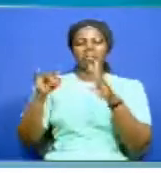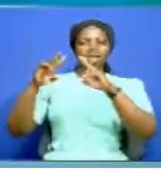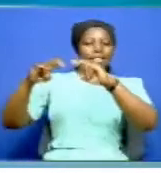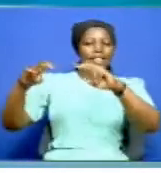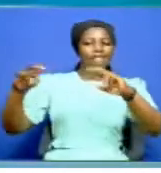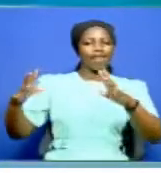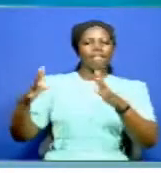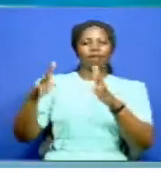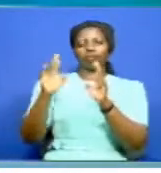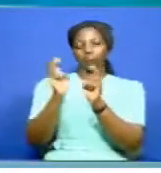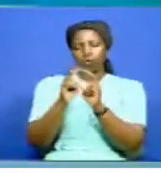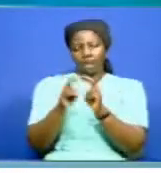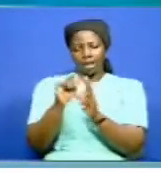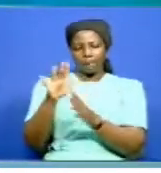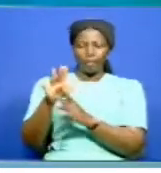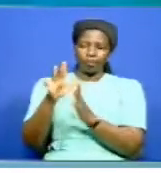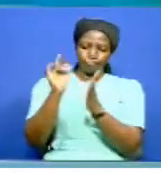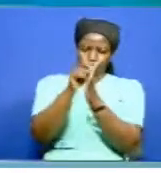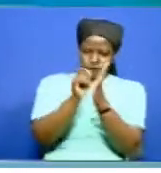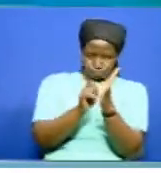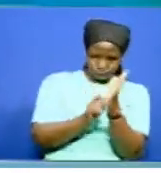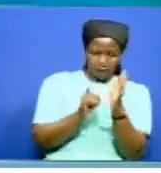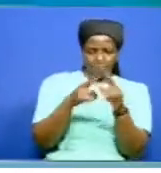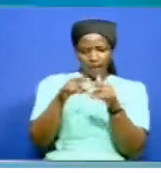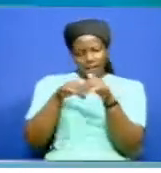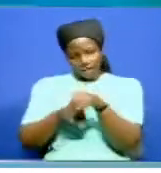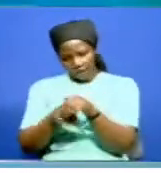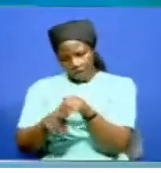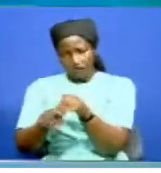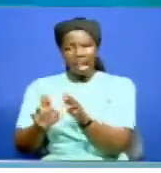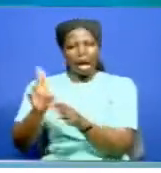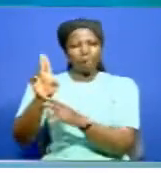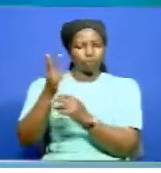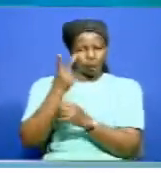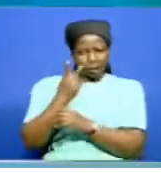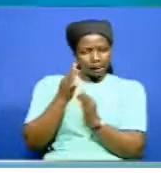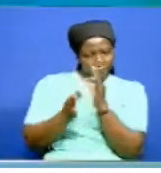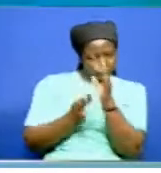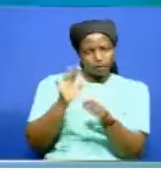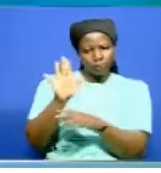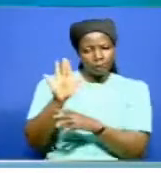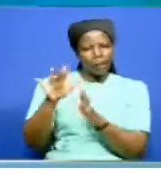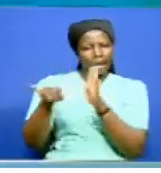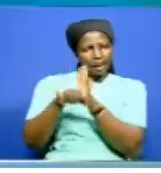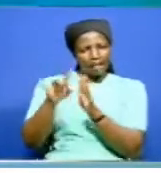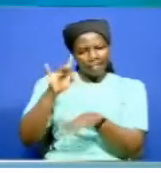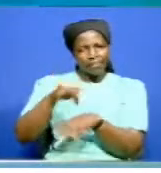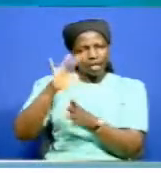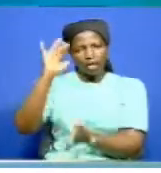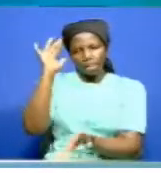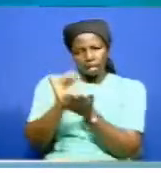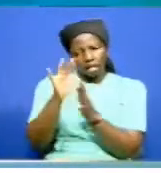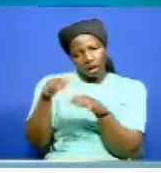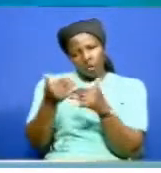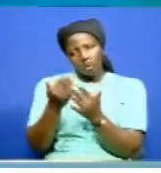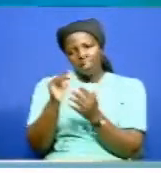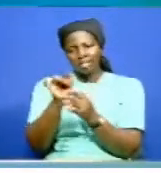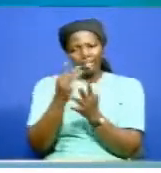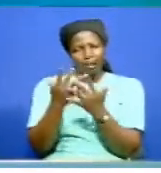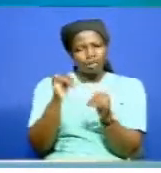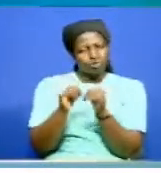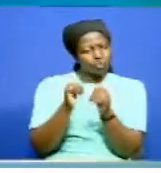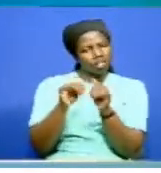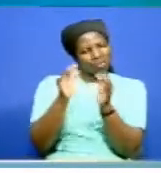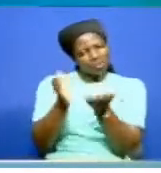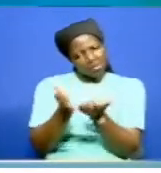and closely follow you to see, have your effects reduced? Is there something that you